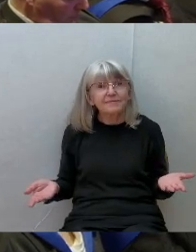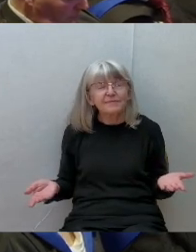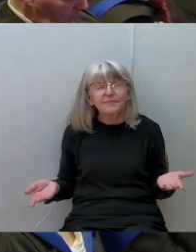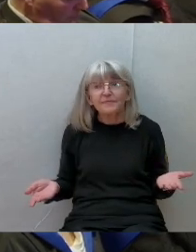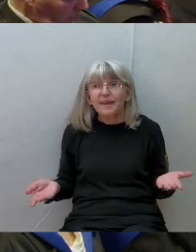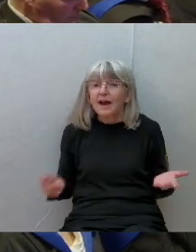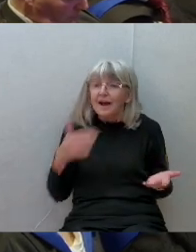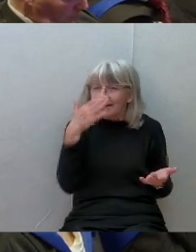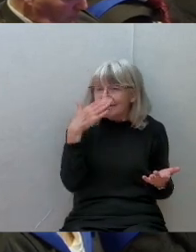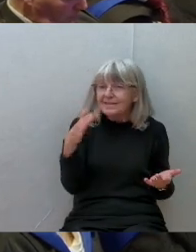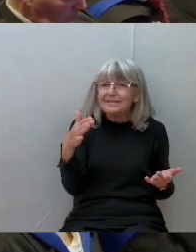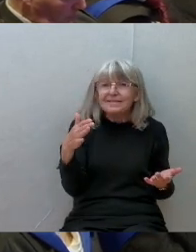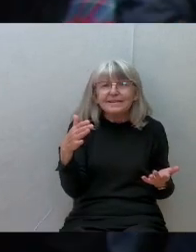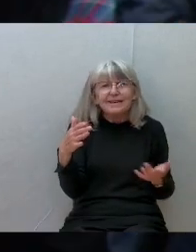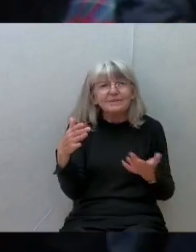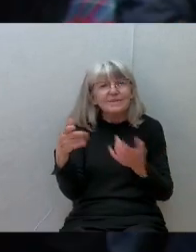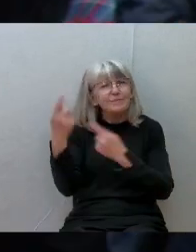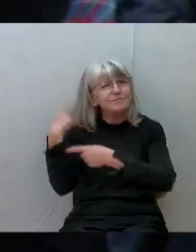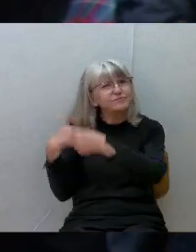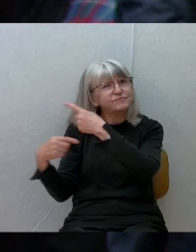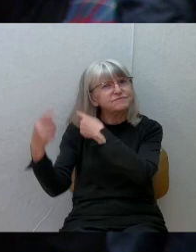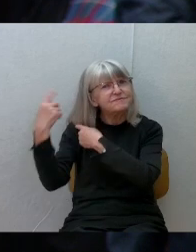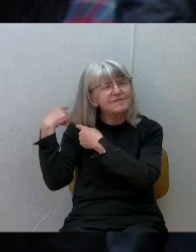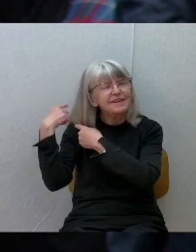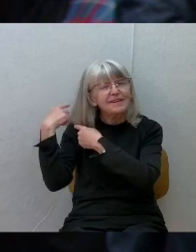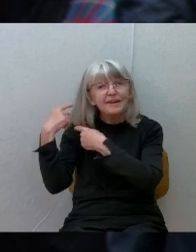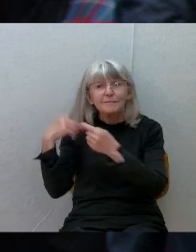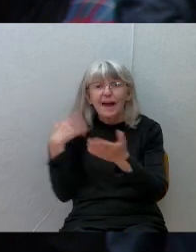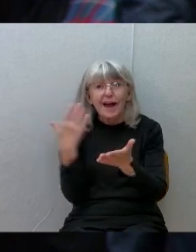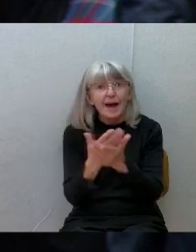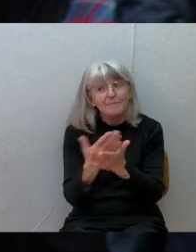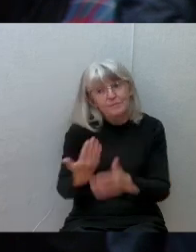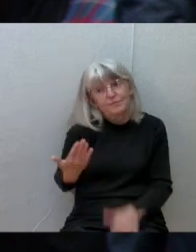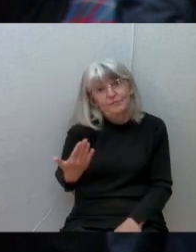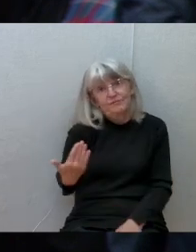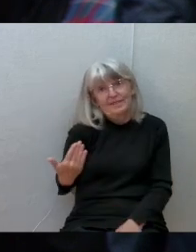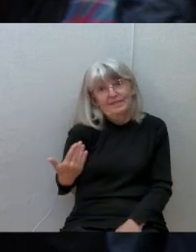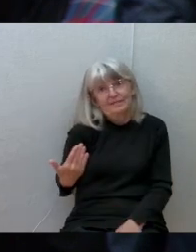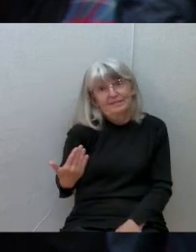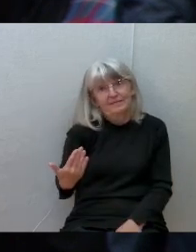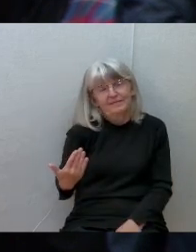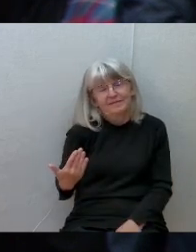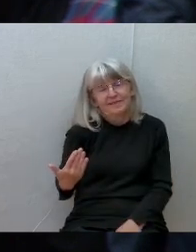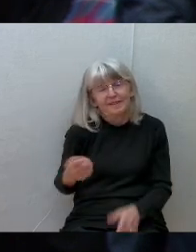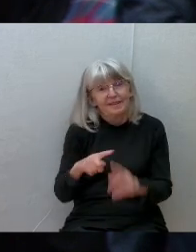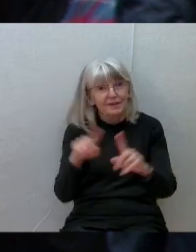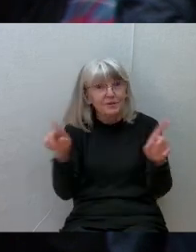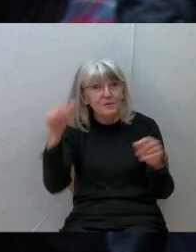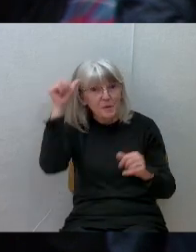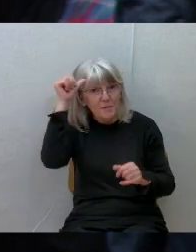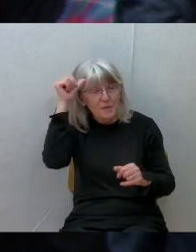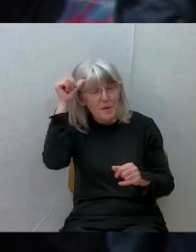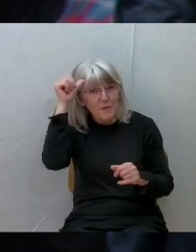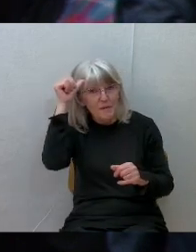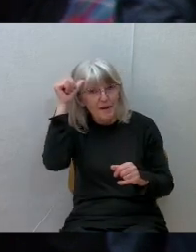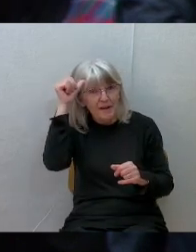It seems in a way a long time ago, but actually it's still very, very recent. And of course, as you all know, COVID-19 is